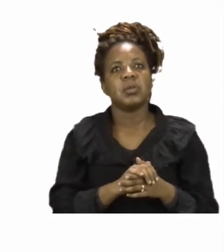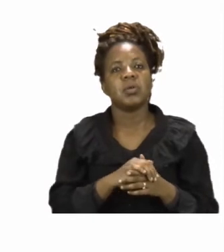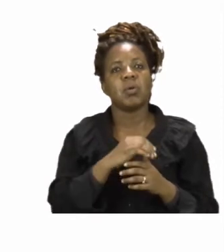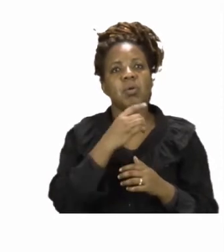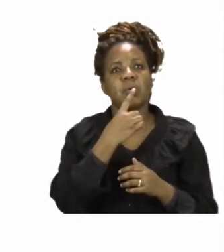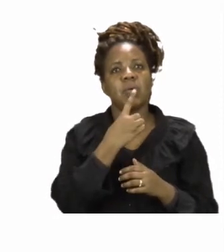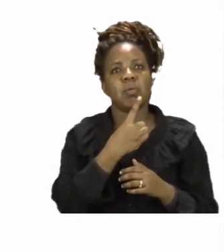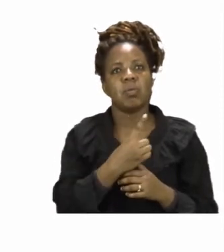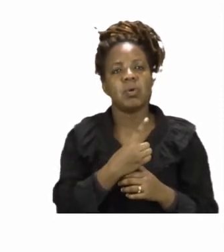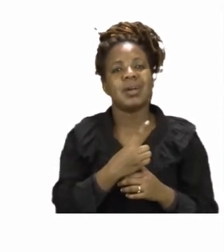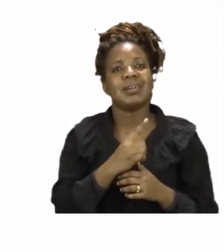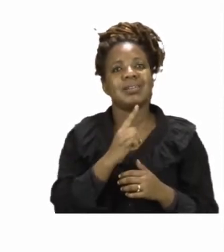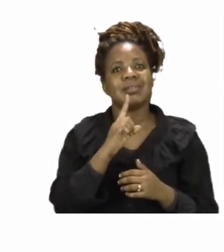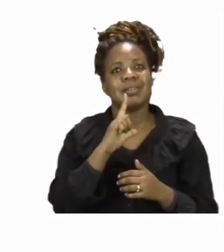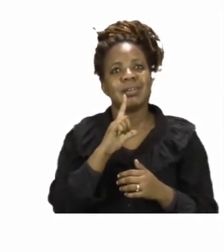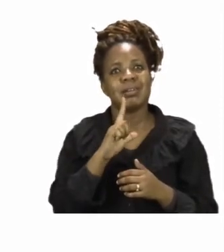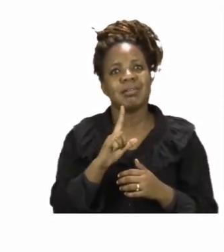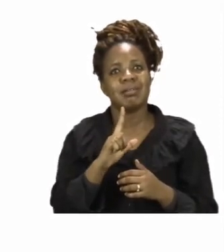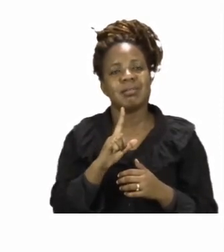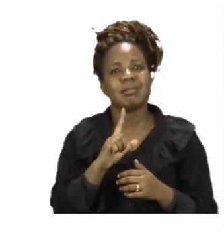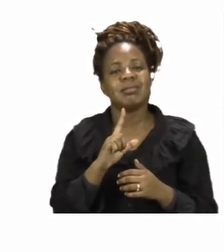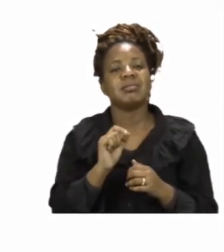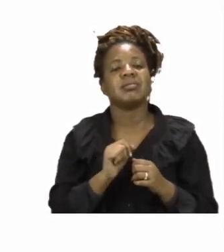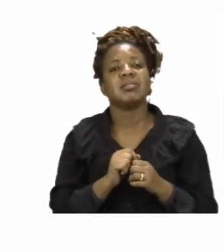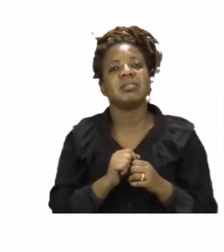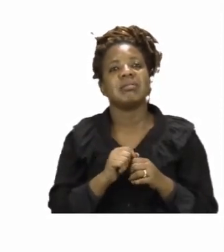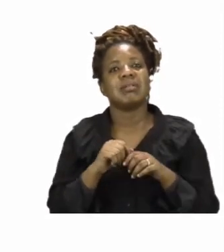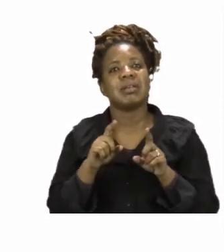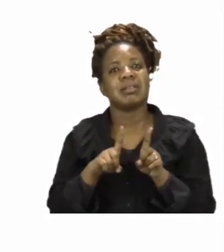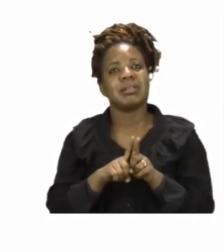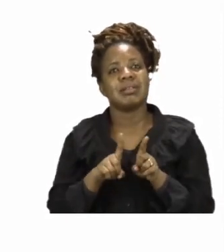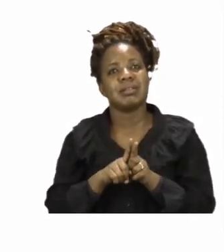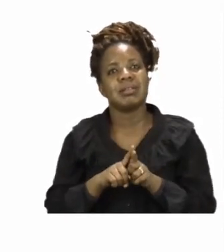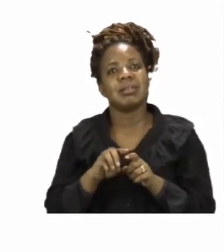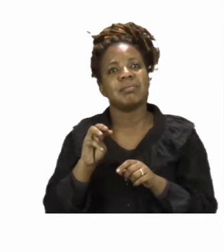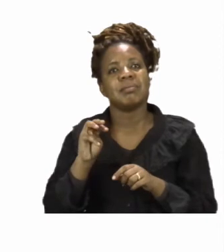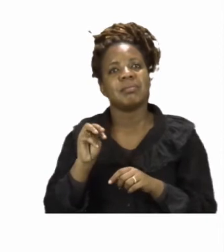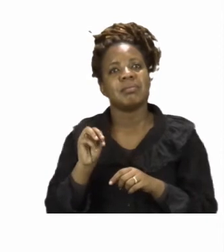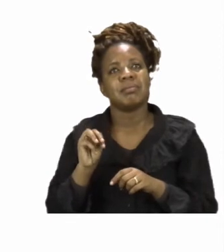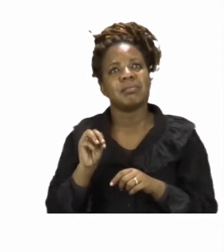dash ml. Now ml stands for